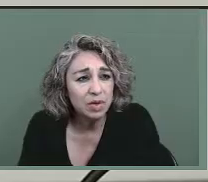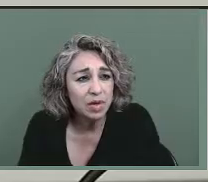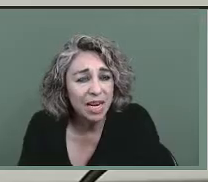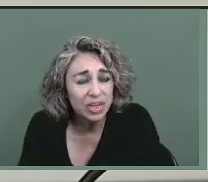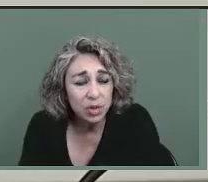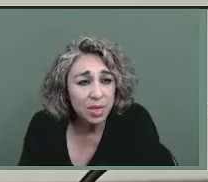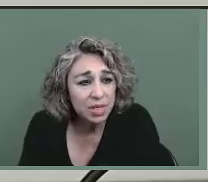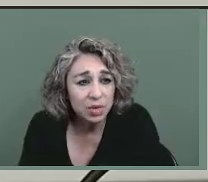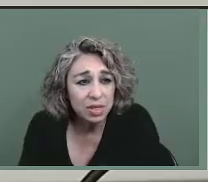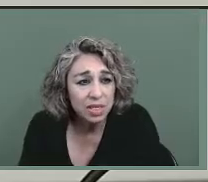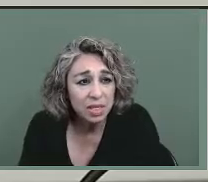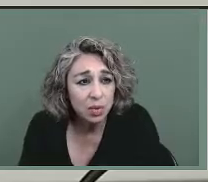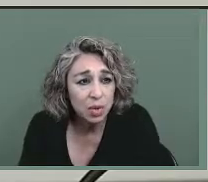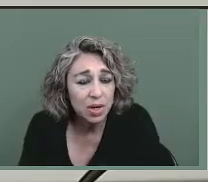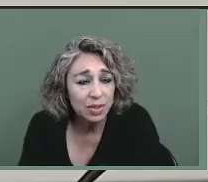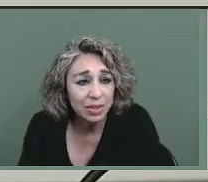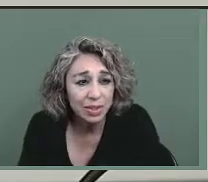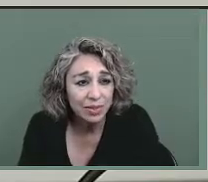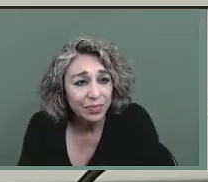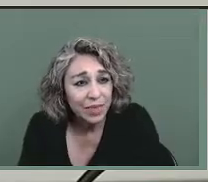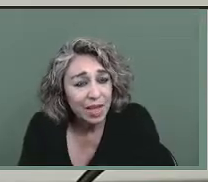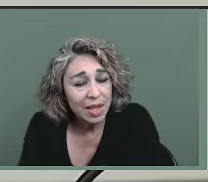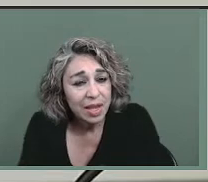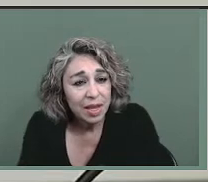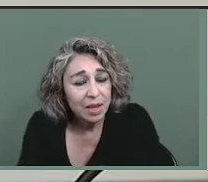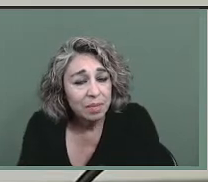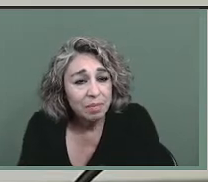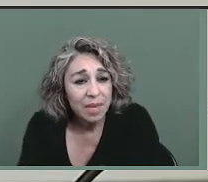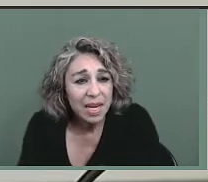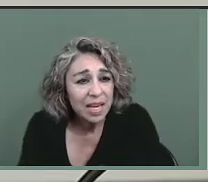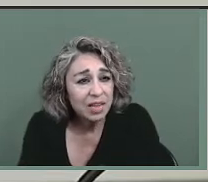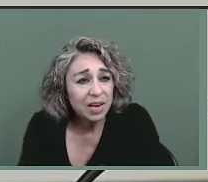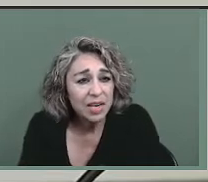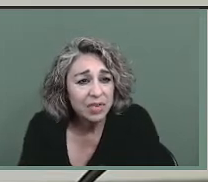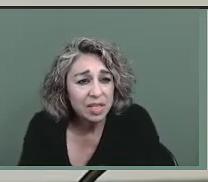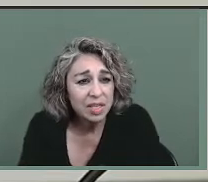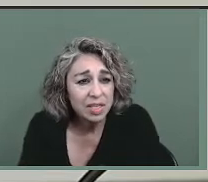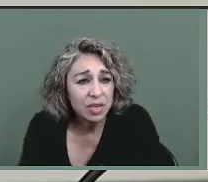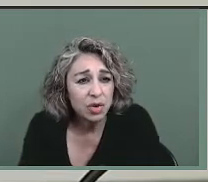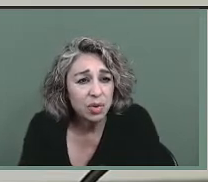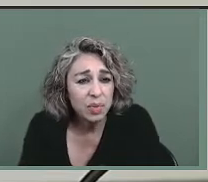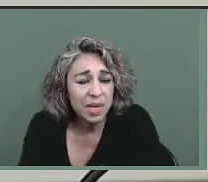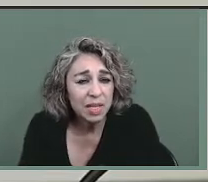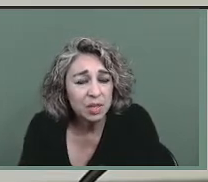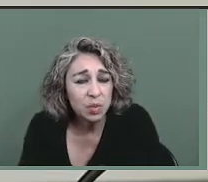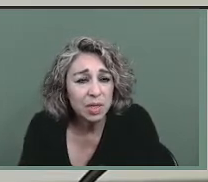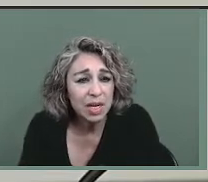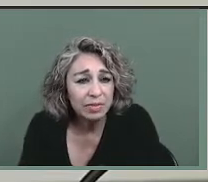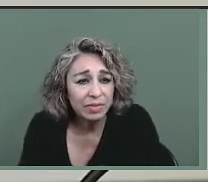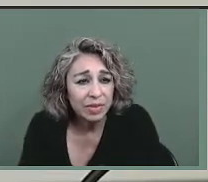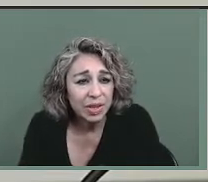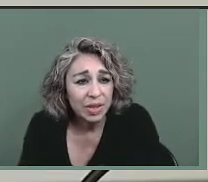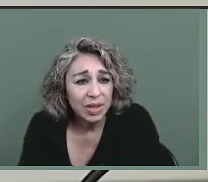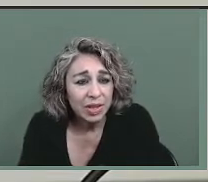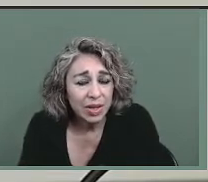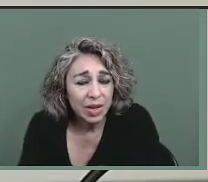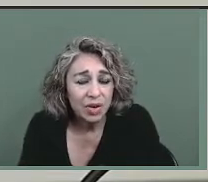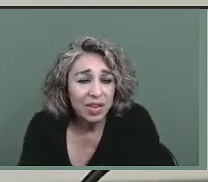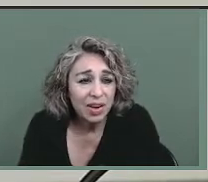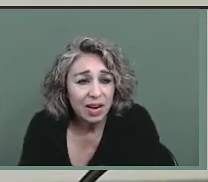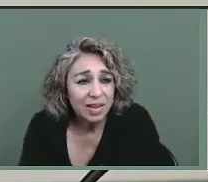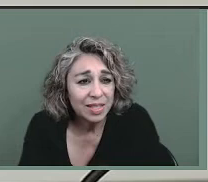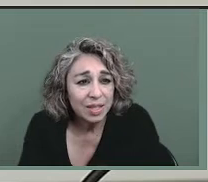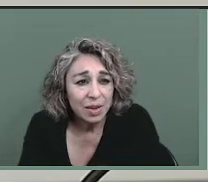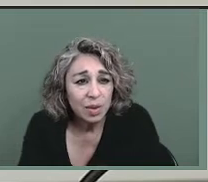most natural resources in the world. Many other countries, Europeans would love, or